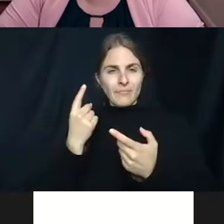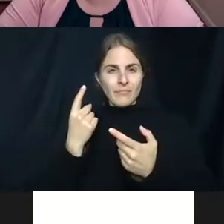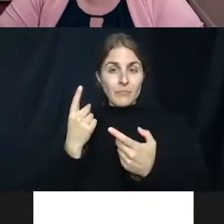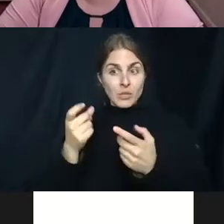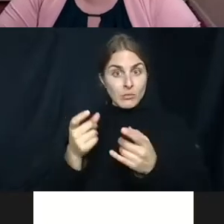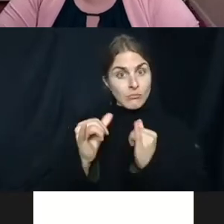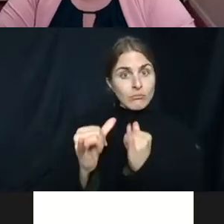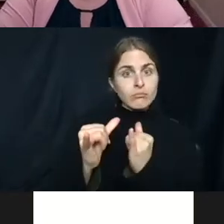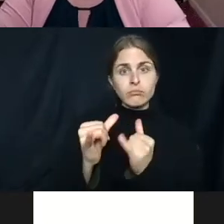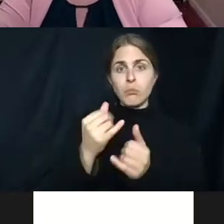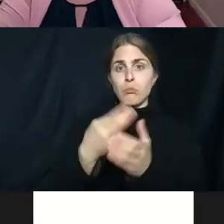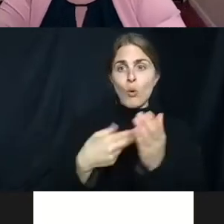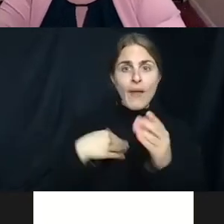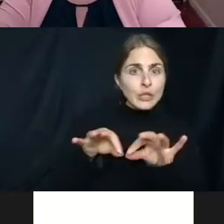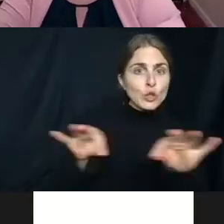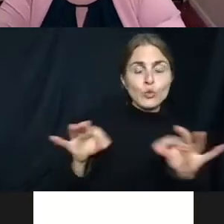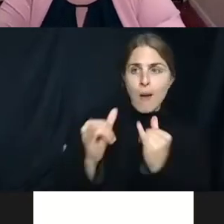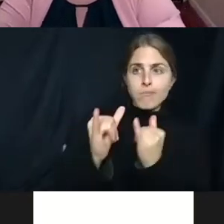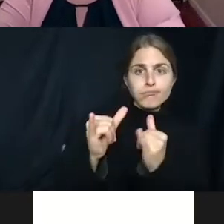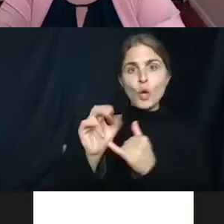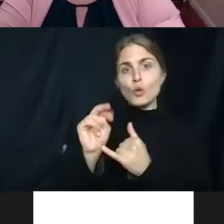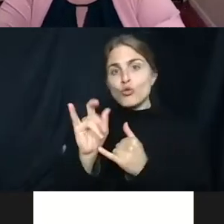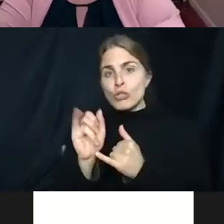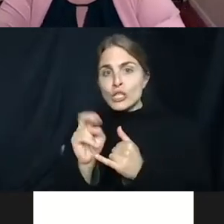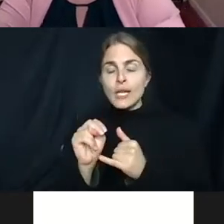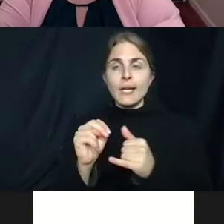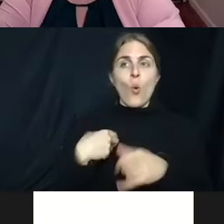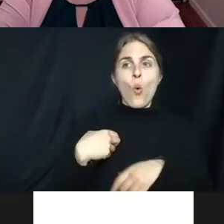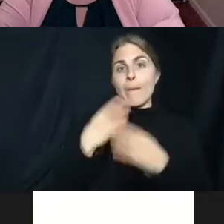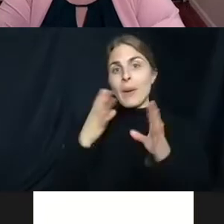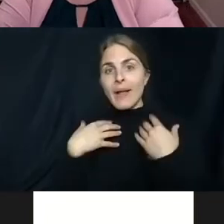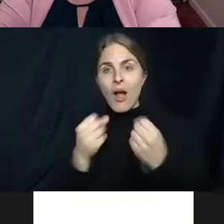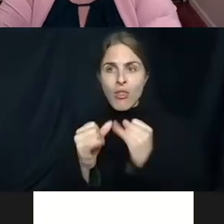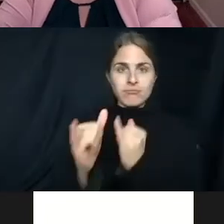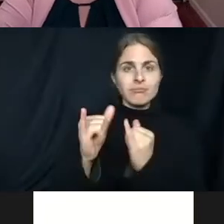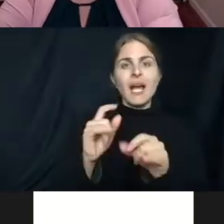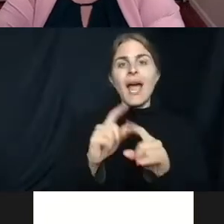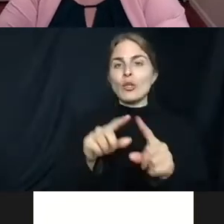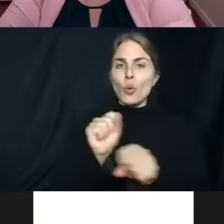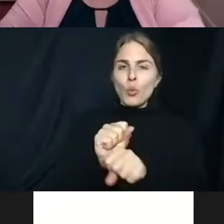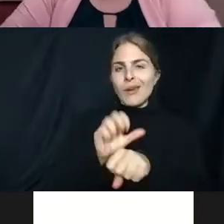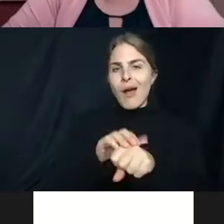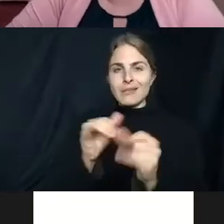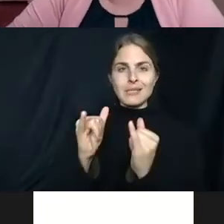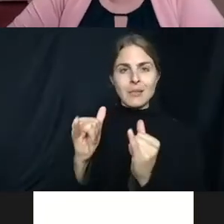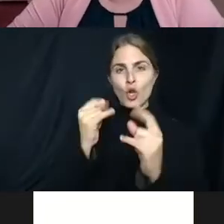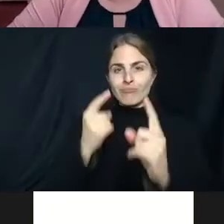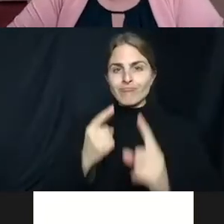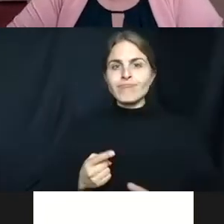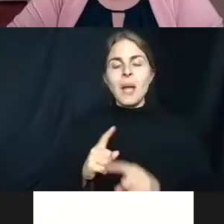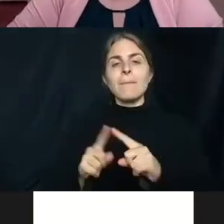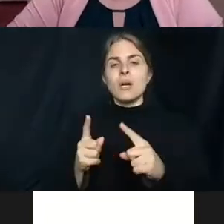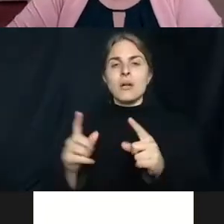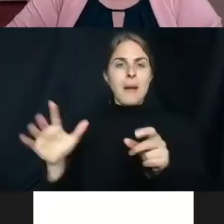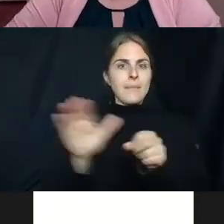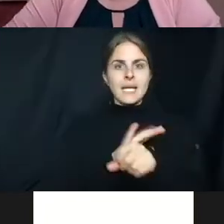have maybe a degree in nutrition or a degree in public health, and you're all working on similar things, but you have a completely different